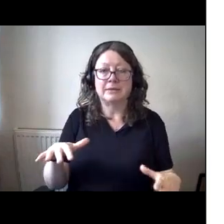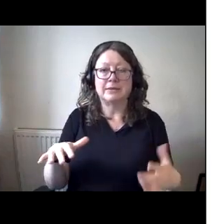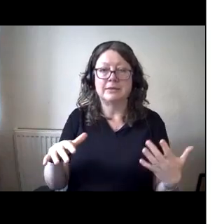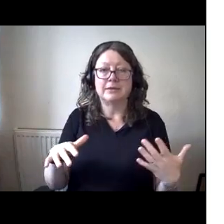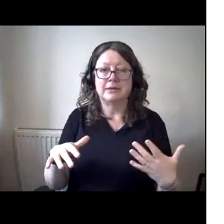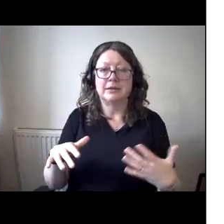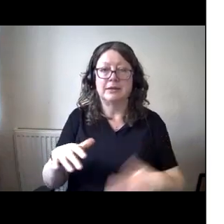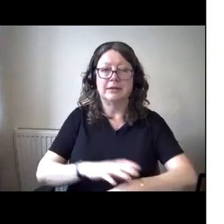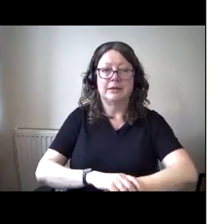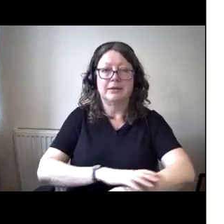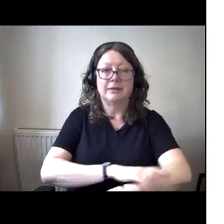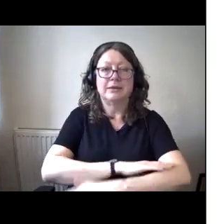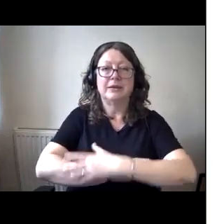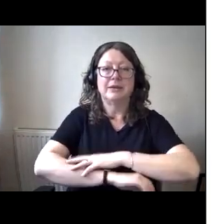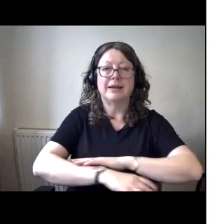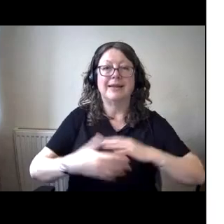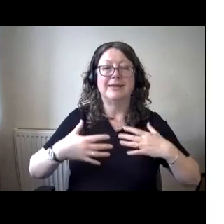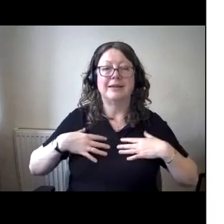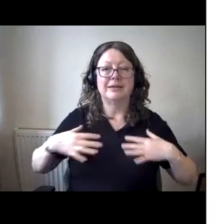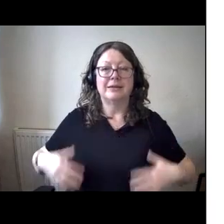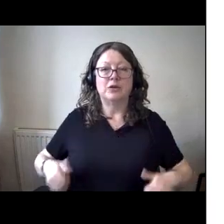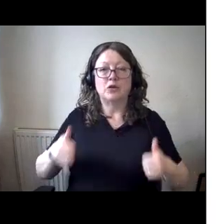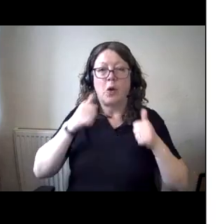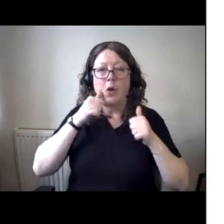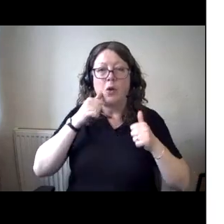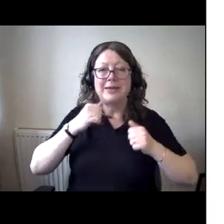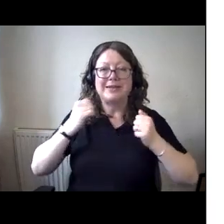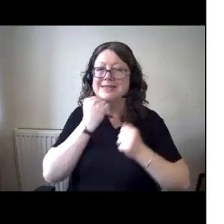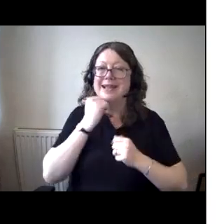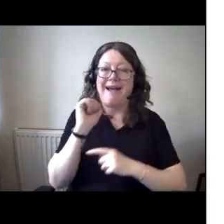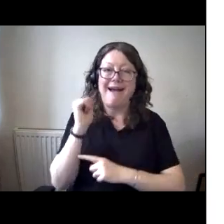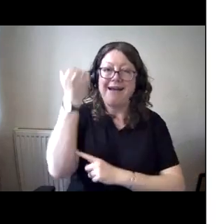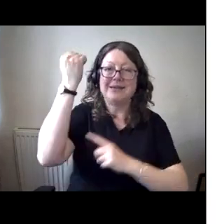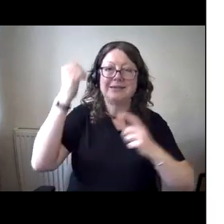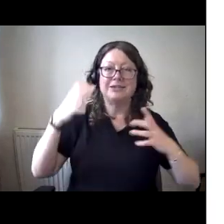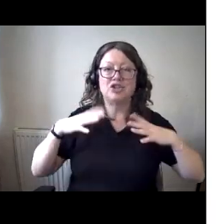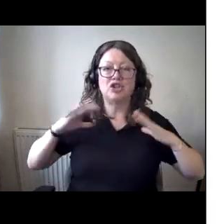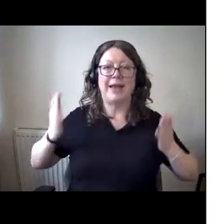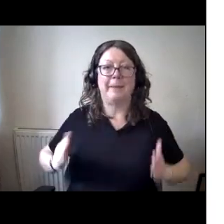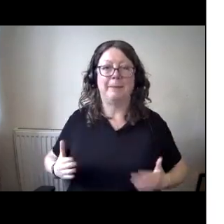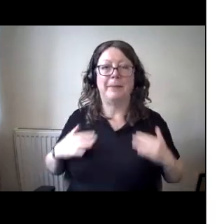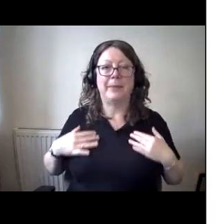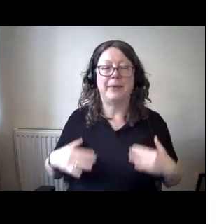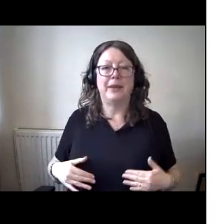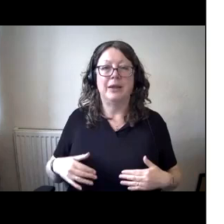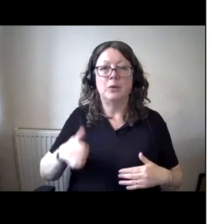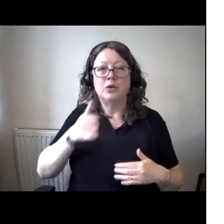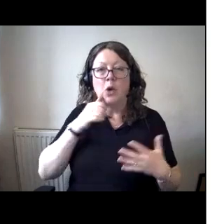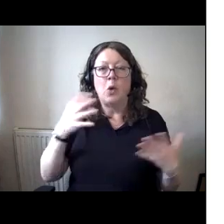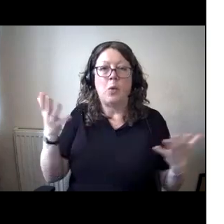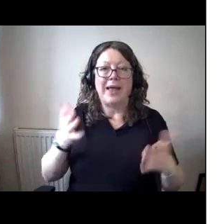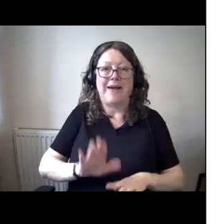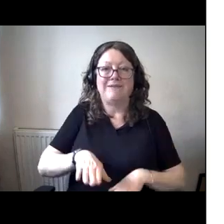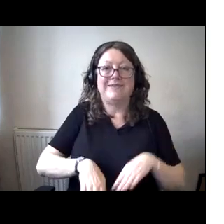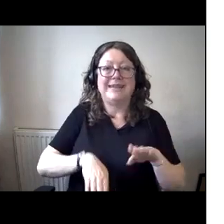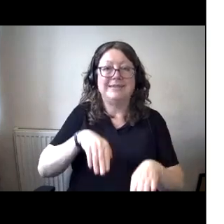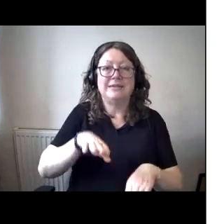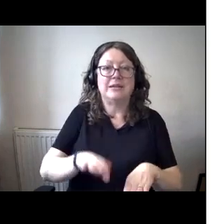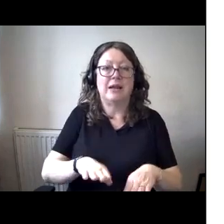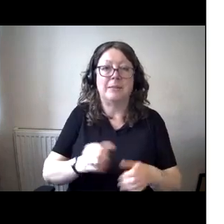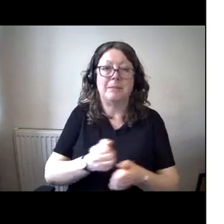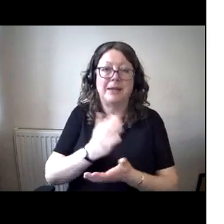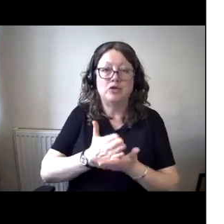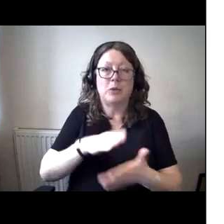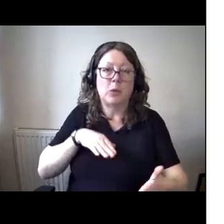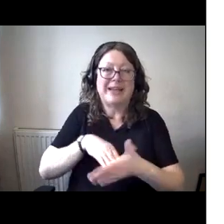us to control our movements as well. So, you know, knowing where our feet are when we're walking, so we don't have to look at our